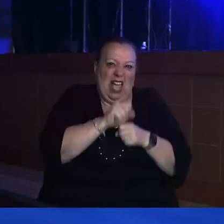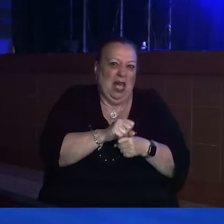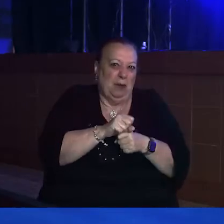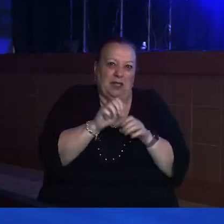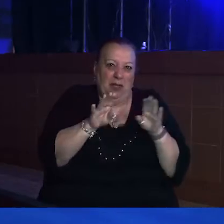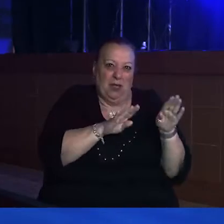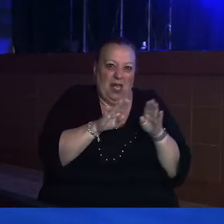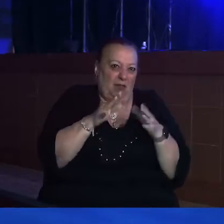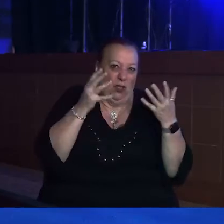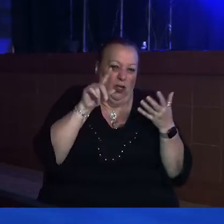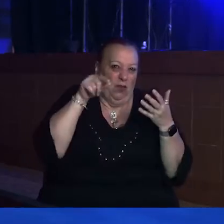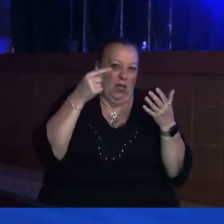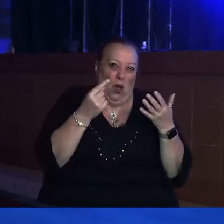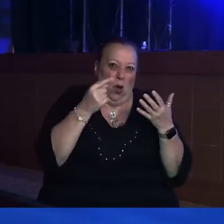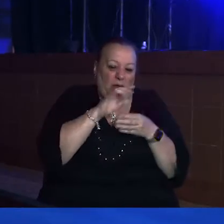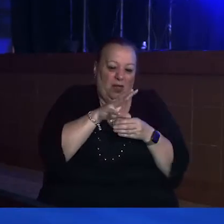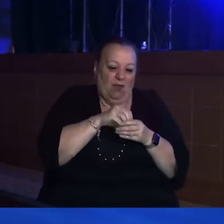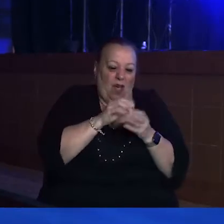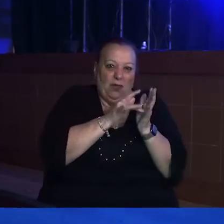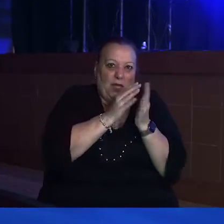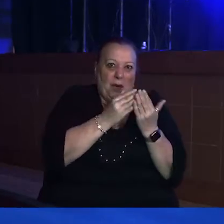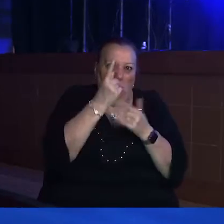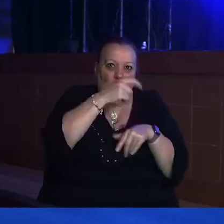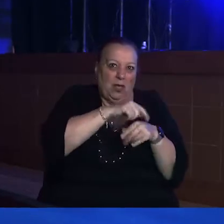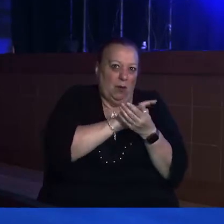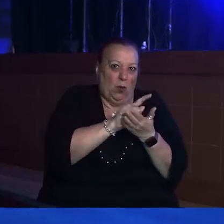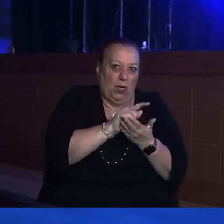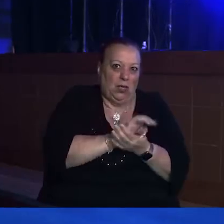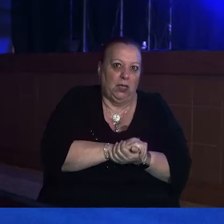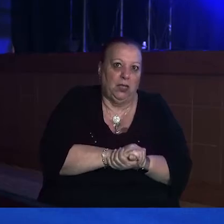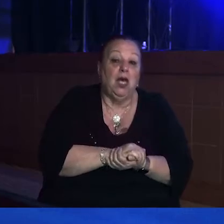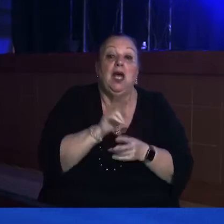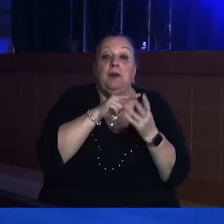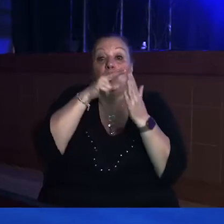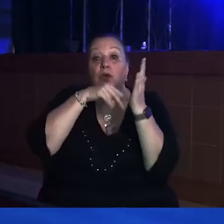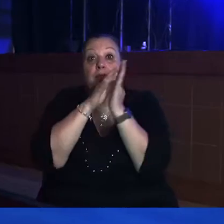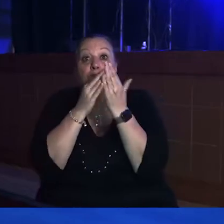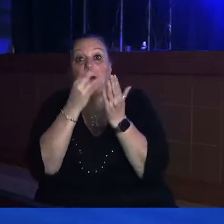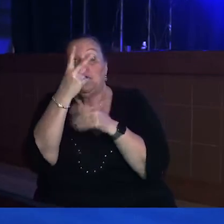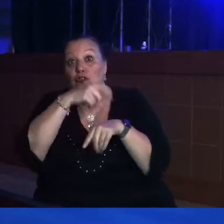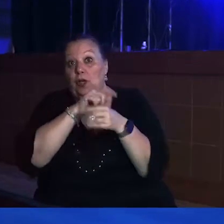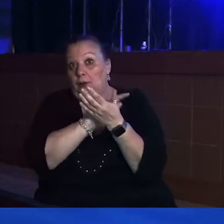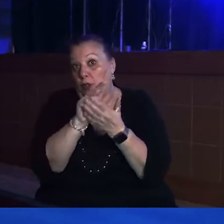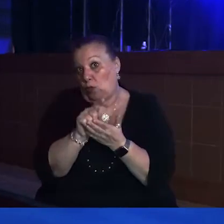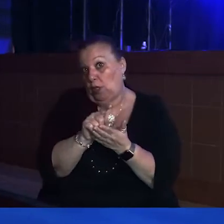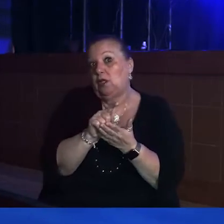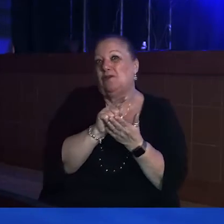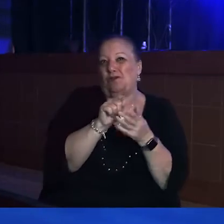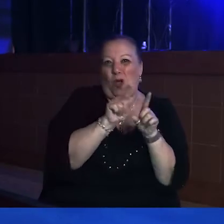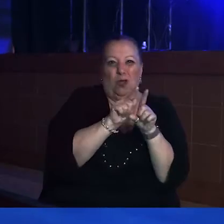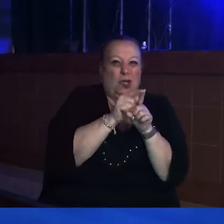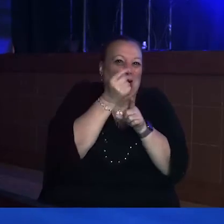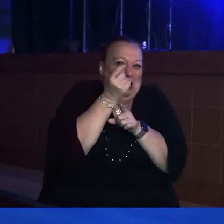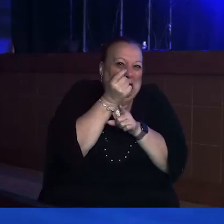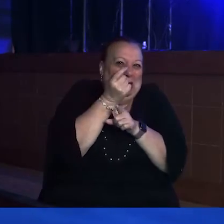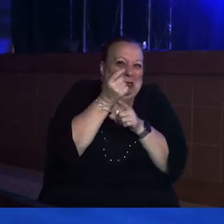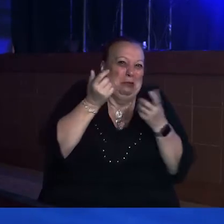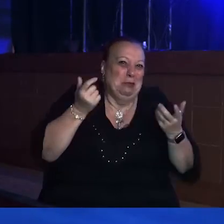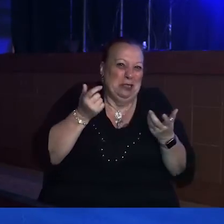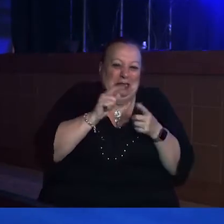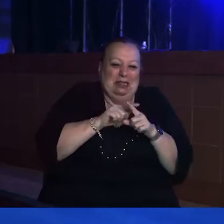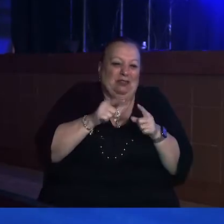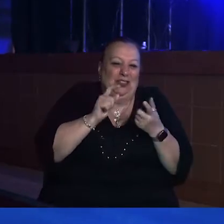only engage with the Bible one time a week. Those who read the Bible two times a week, they also saw only a negligible difference.